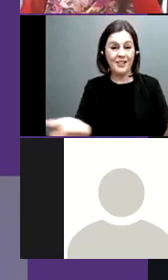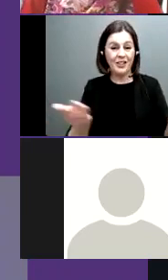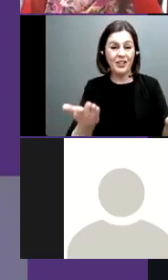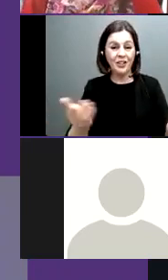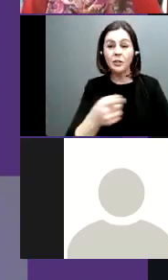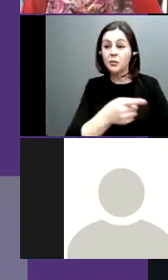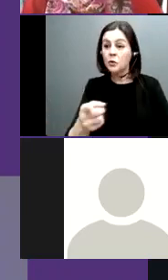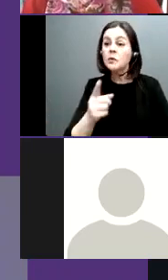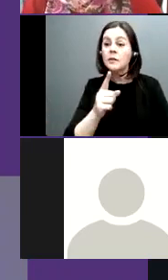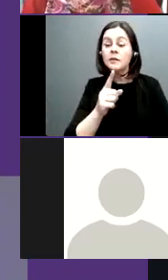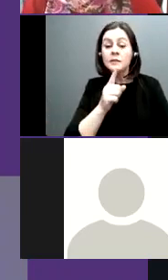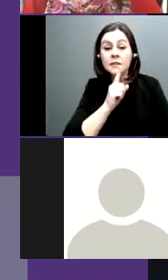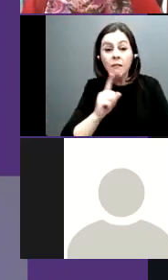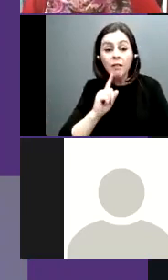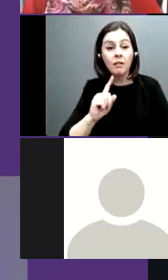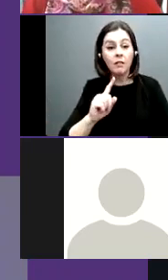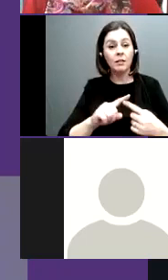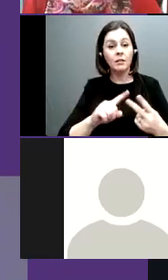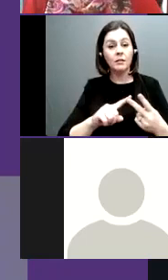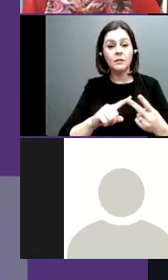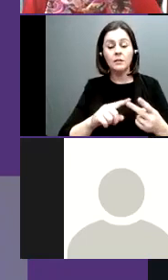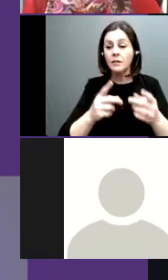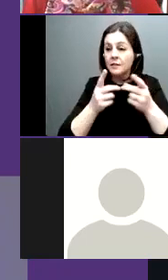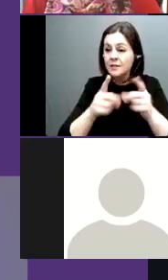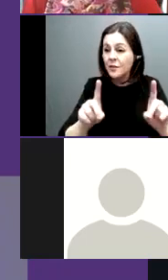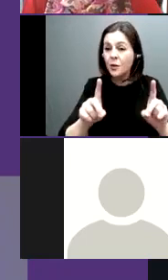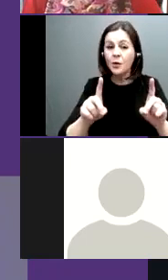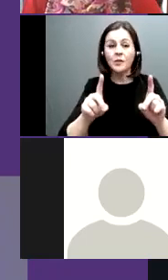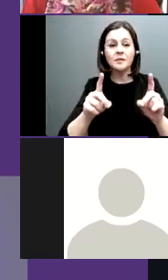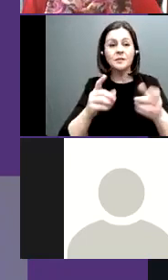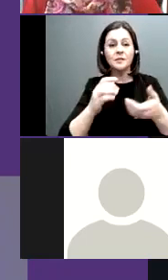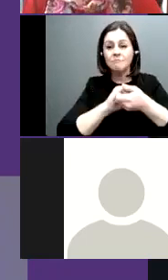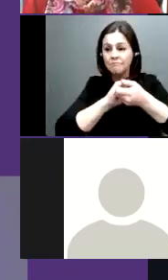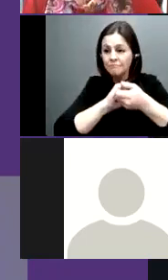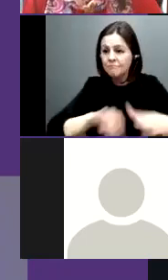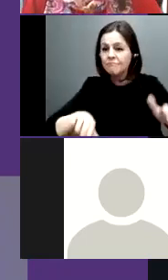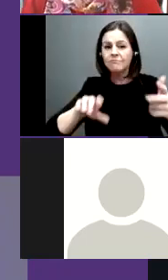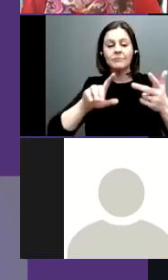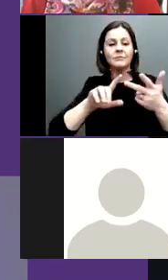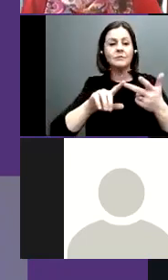single, who is divorced, who is perhaps a widow or widower,